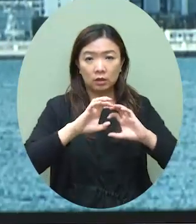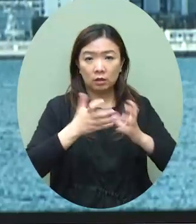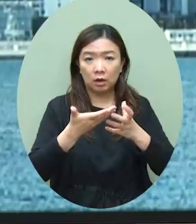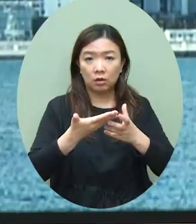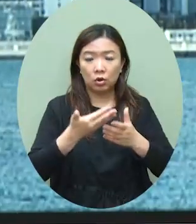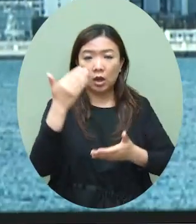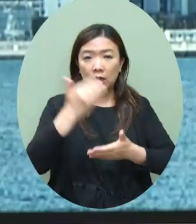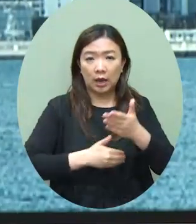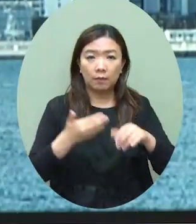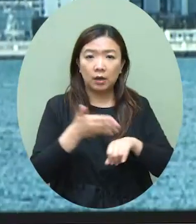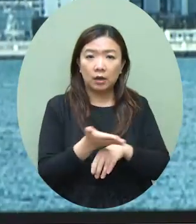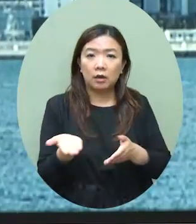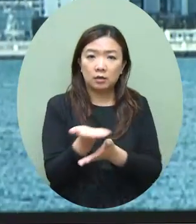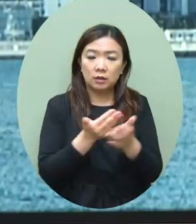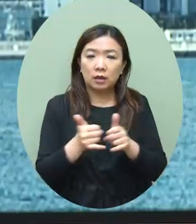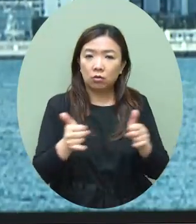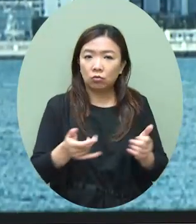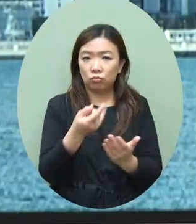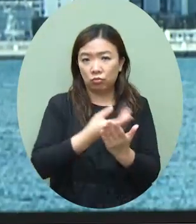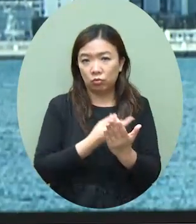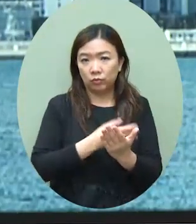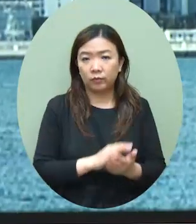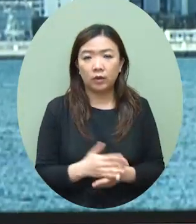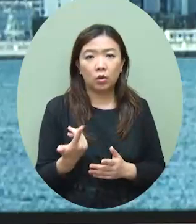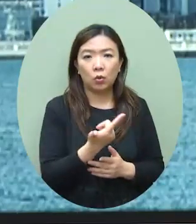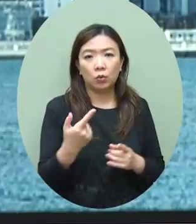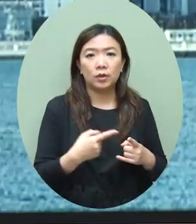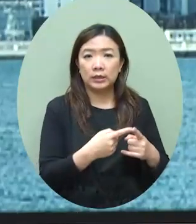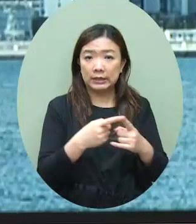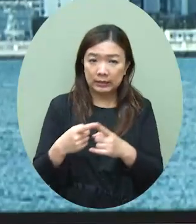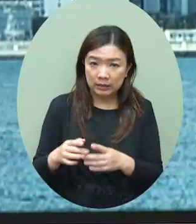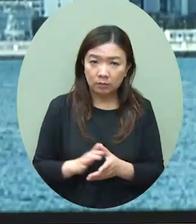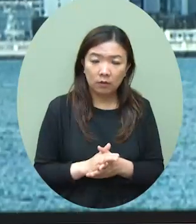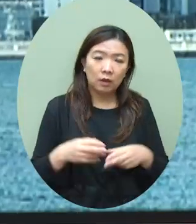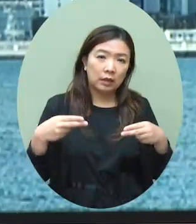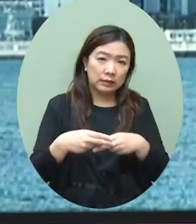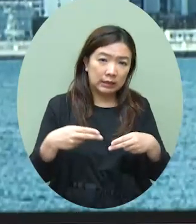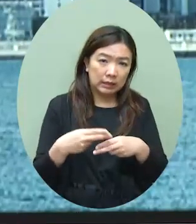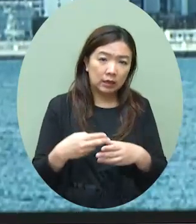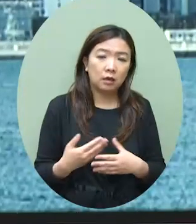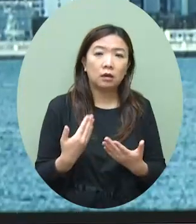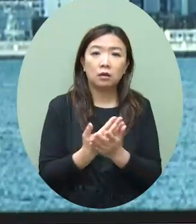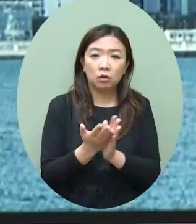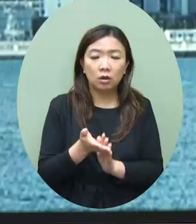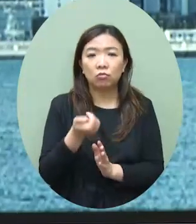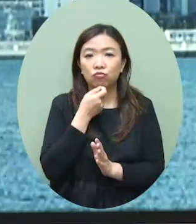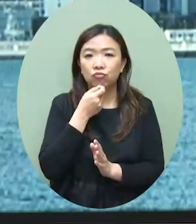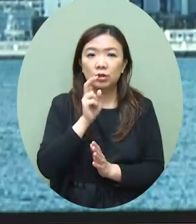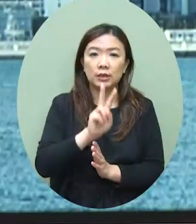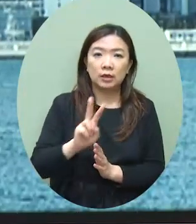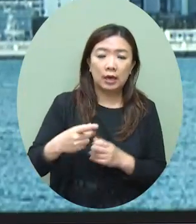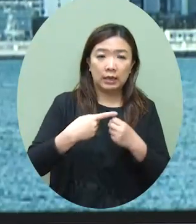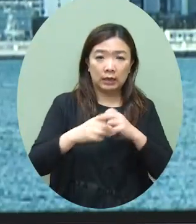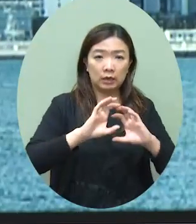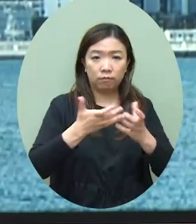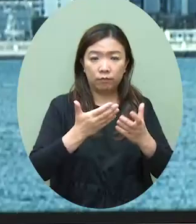restaurant operators are very happy with this first stage relaxation. So the second stage is intended